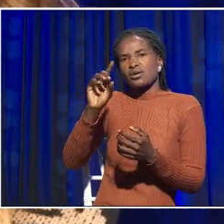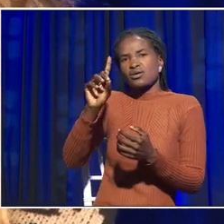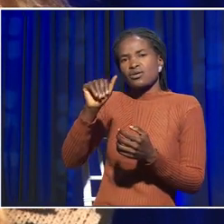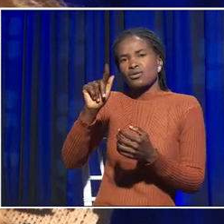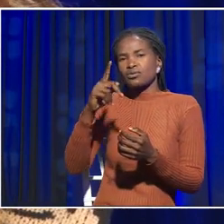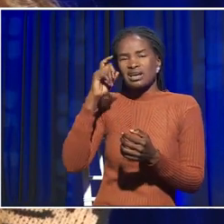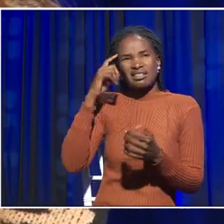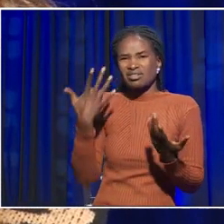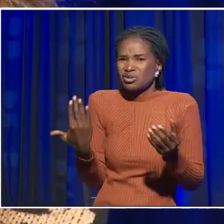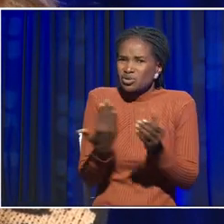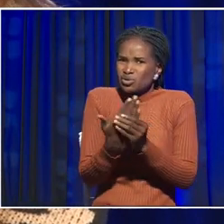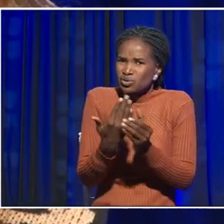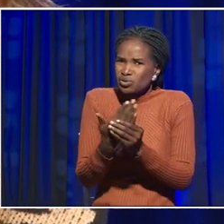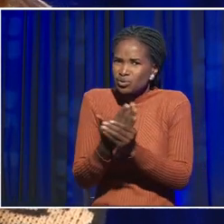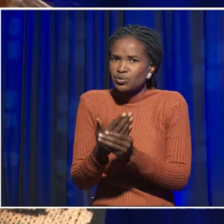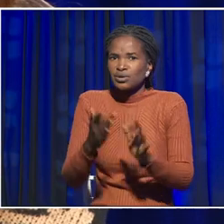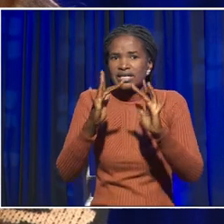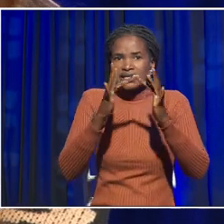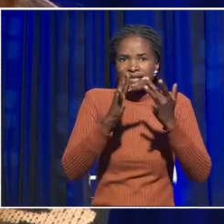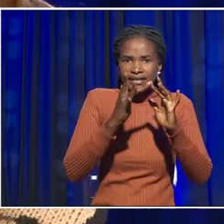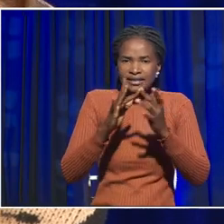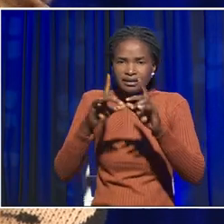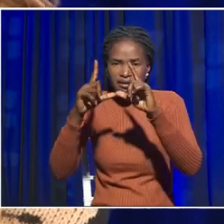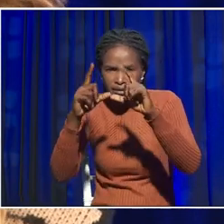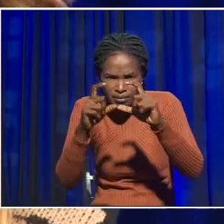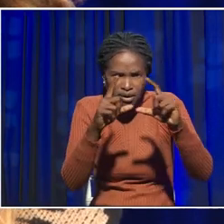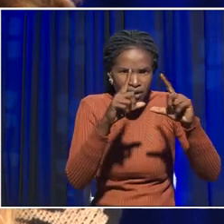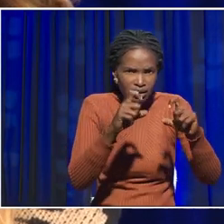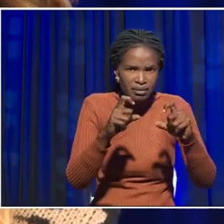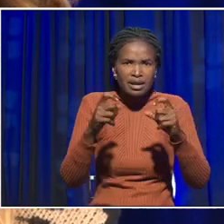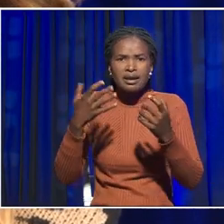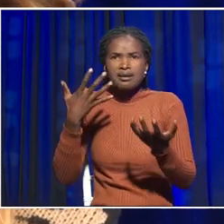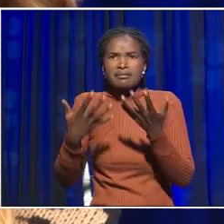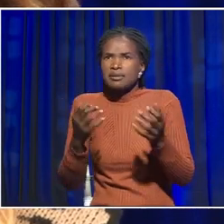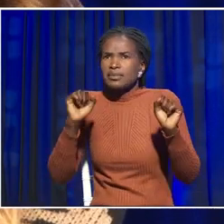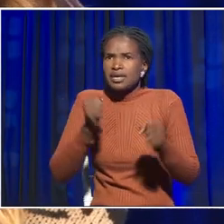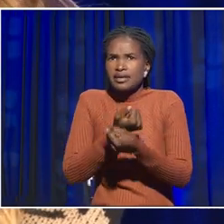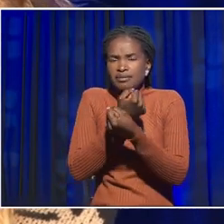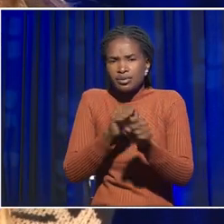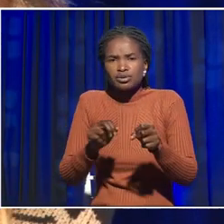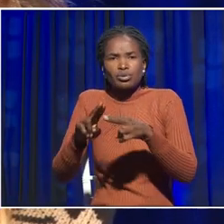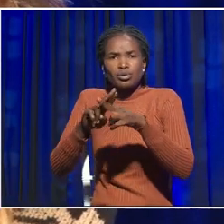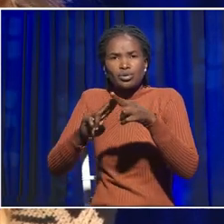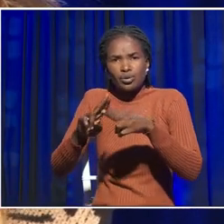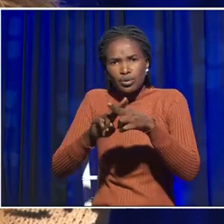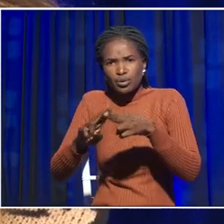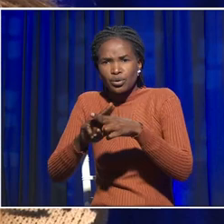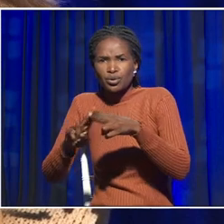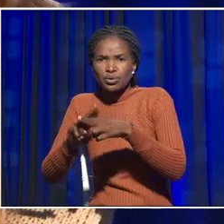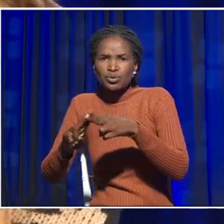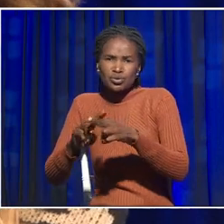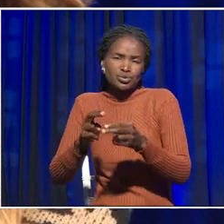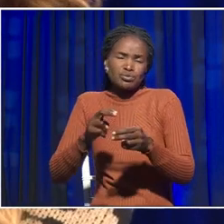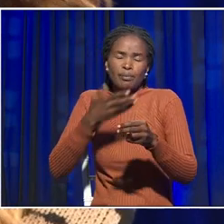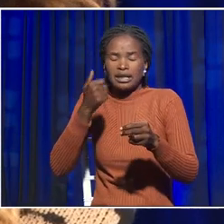digital market, this new digital camera might cannibalize the products that actually are selling well today. Mm.